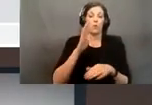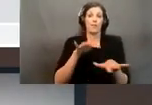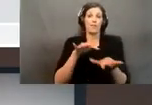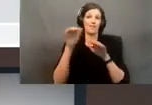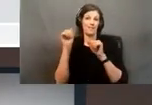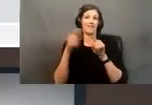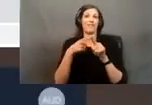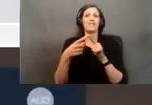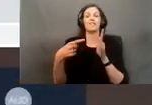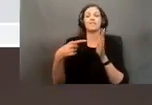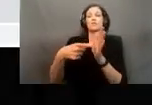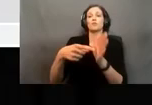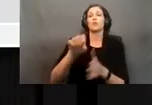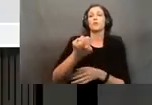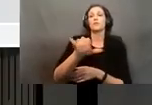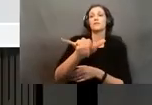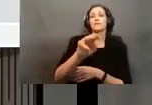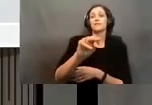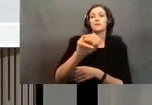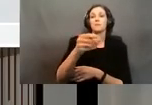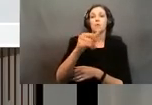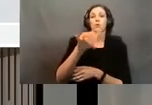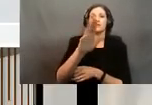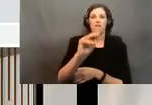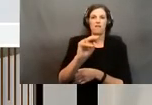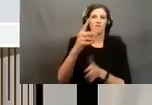the symposium is going to look like next.